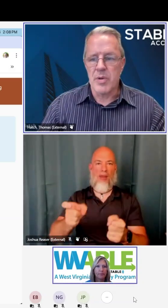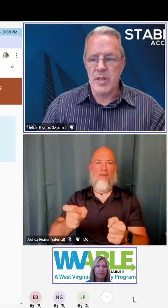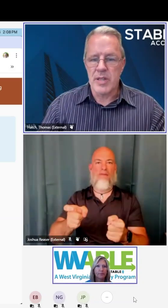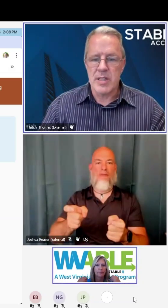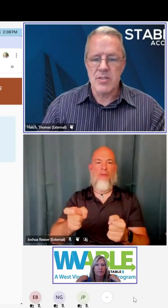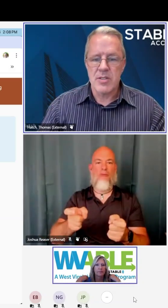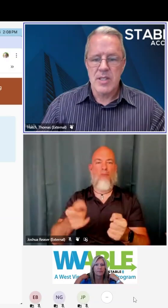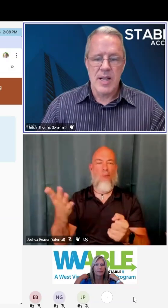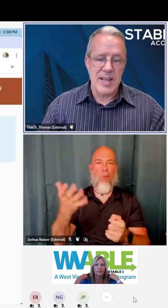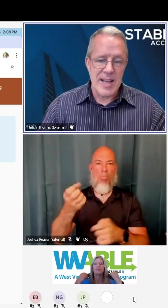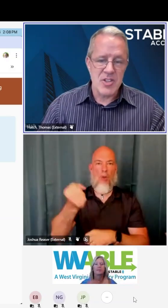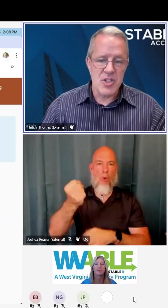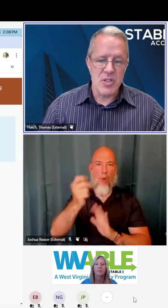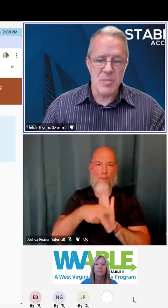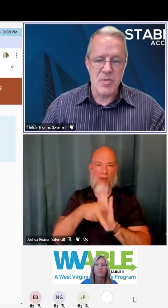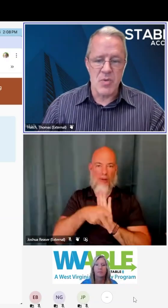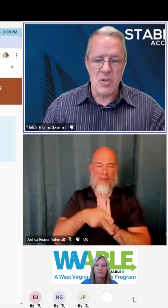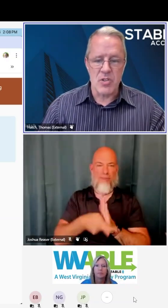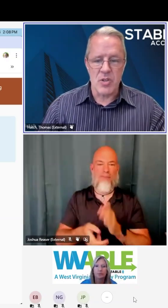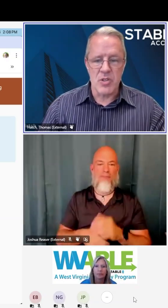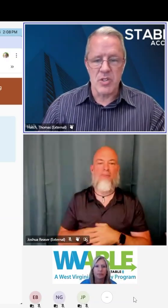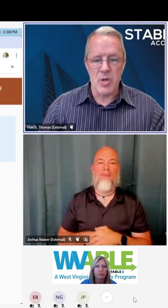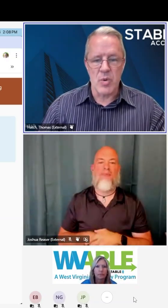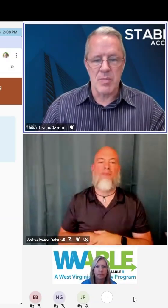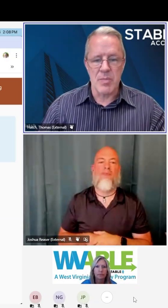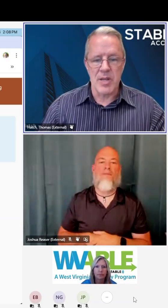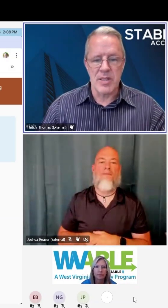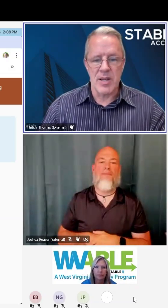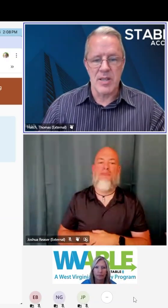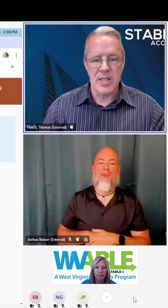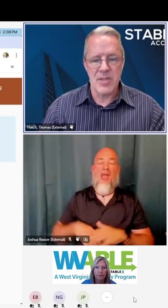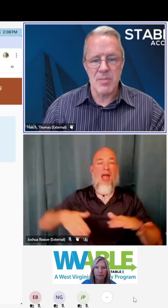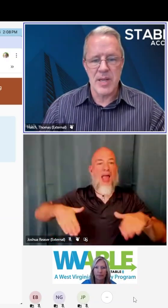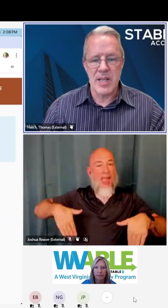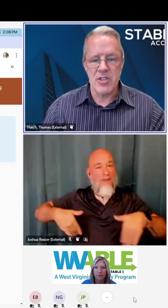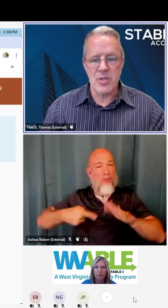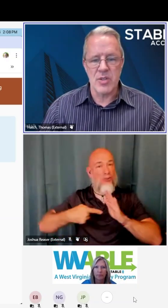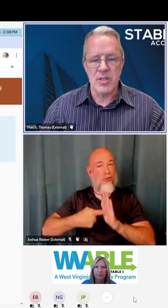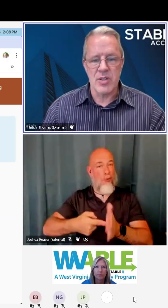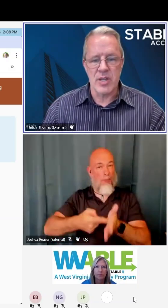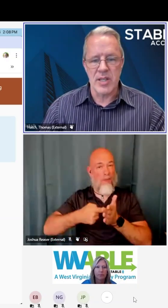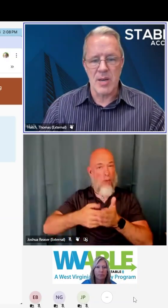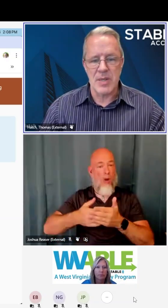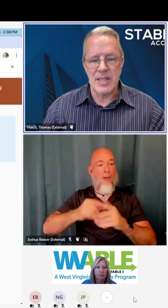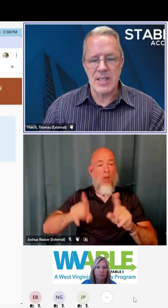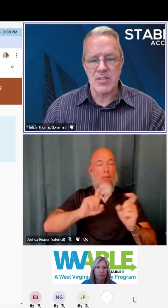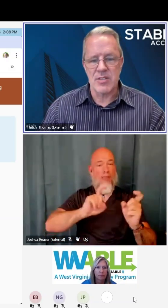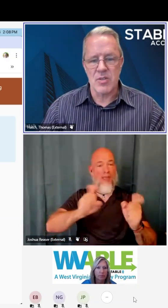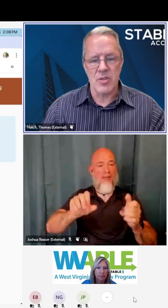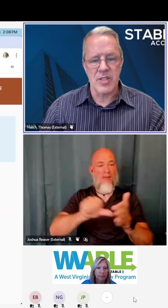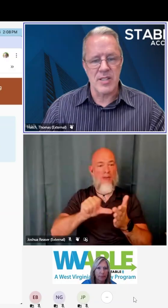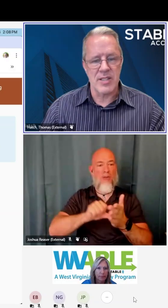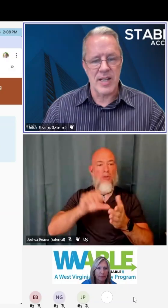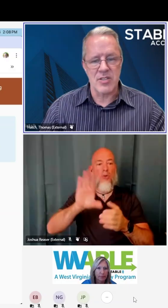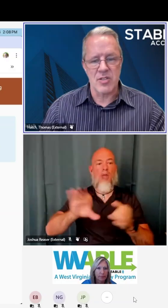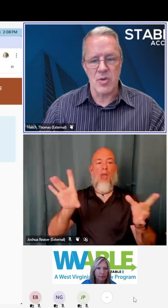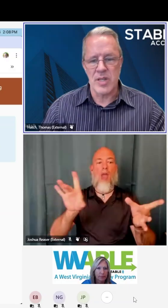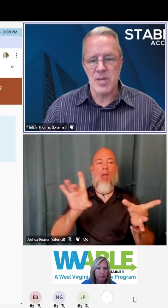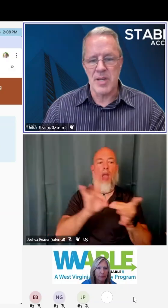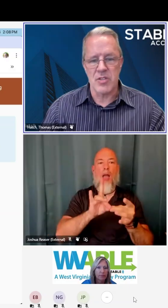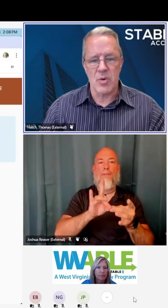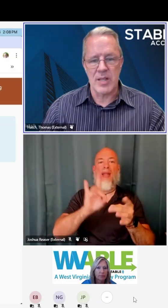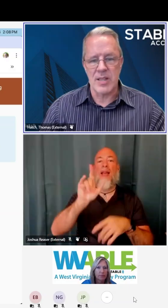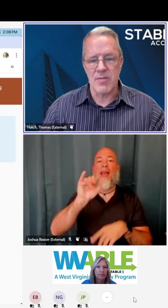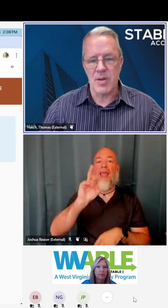what the hold period is. And I hadn't shown this before, so I'll do this real quick. But on the gifting page, you can copy links or send texts